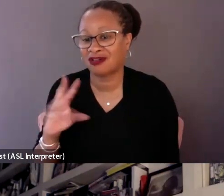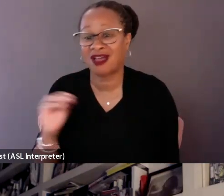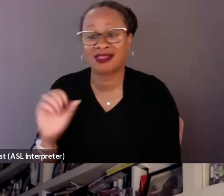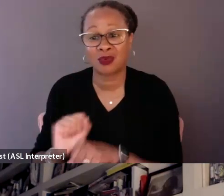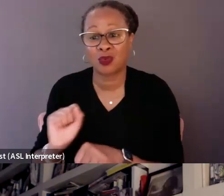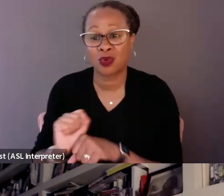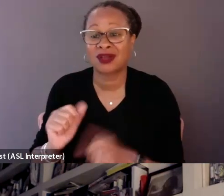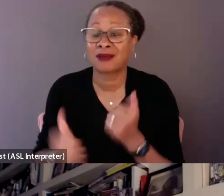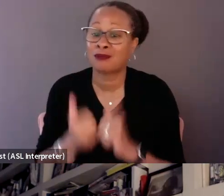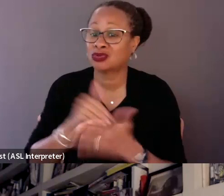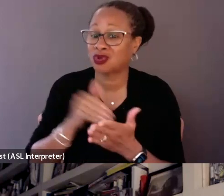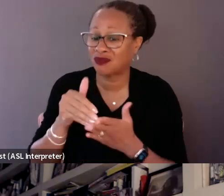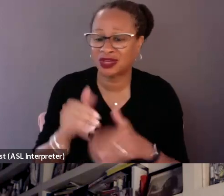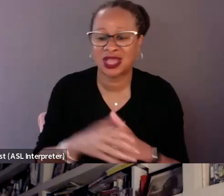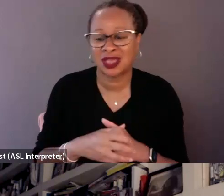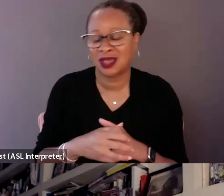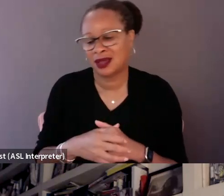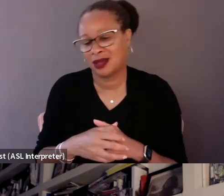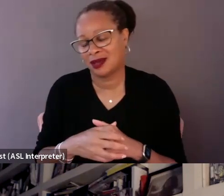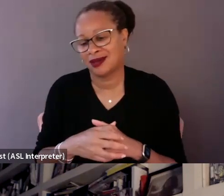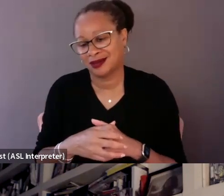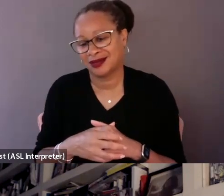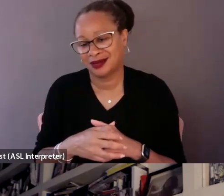most of the time is not